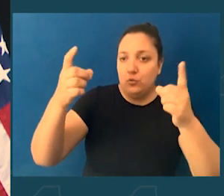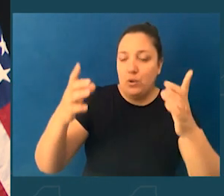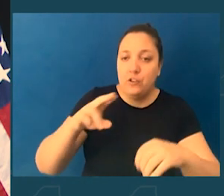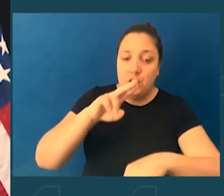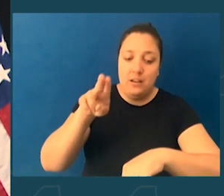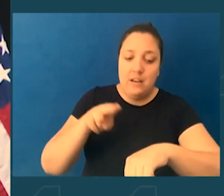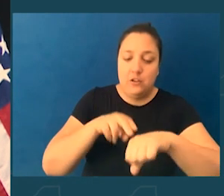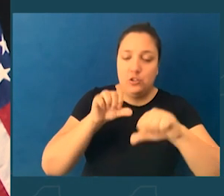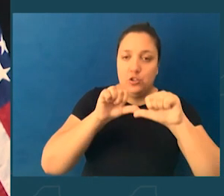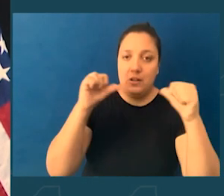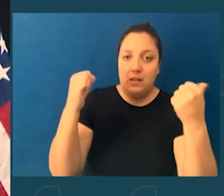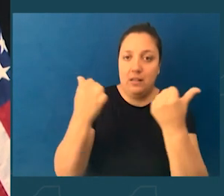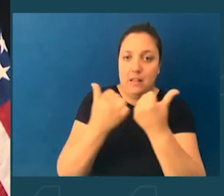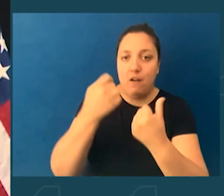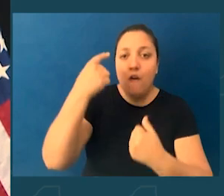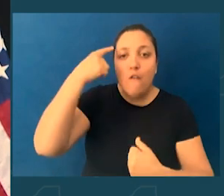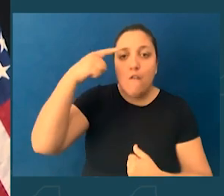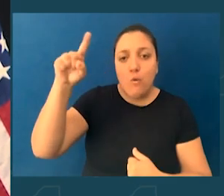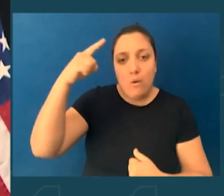Illness.